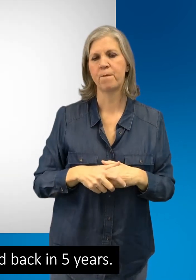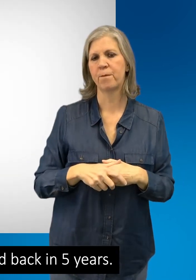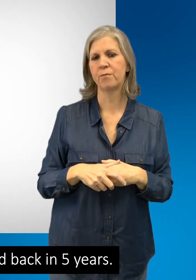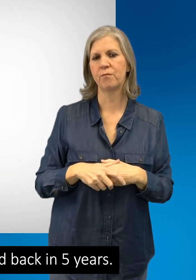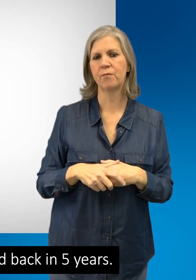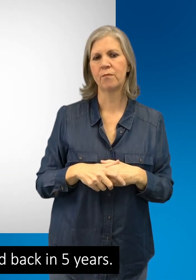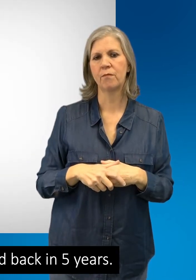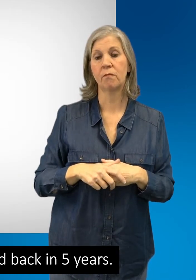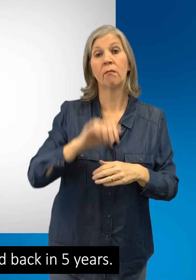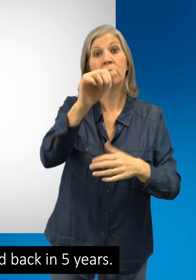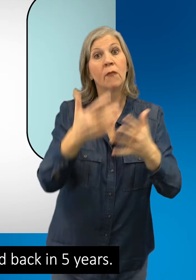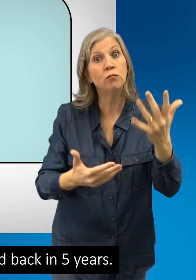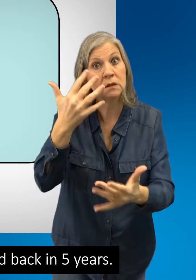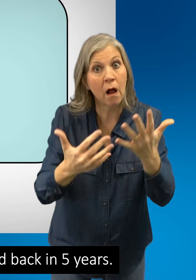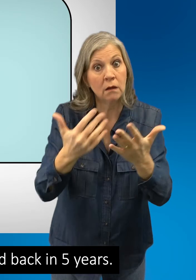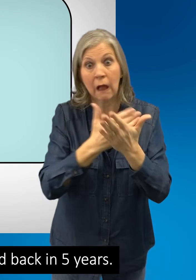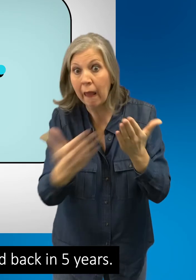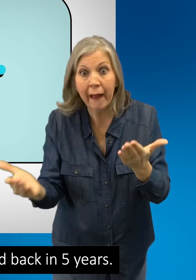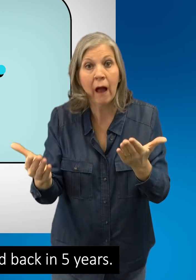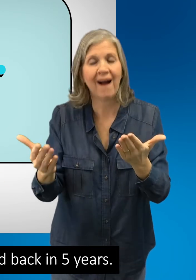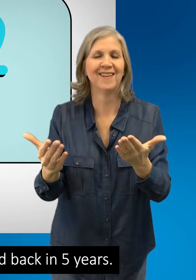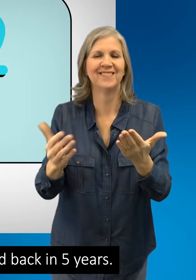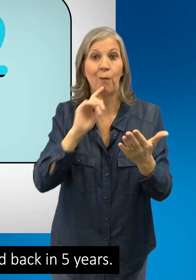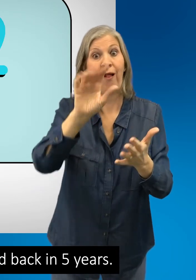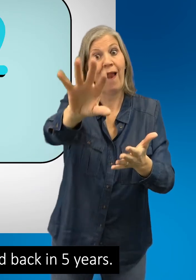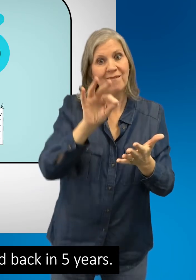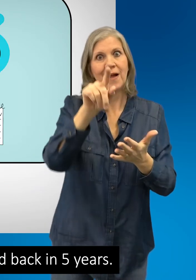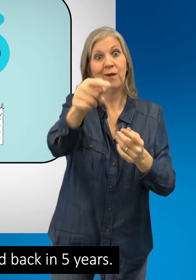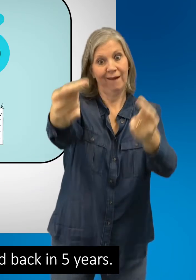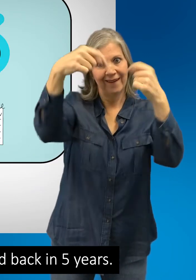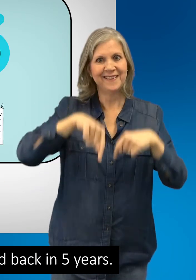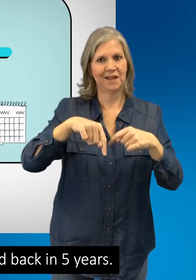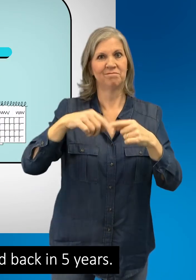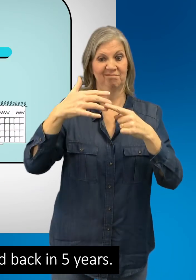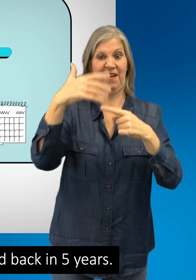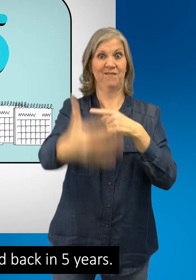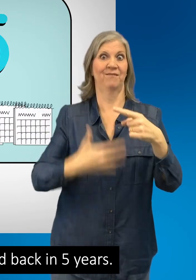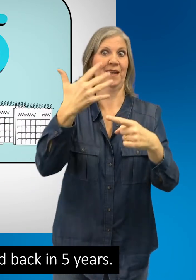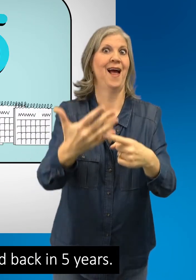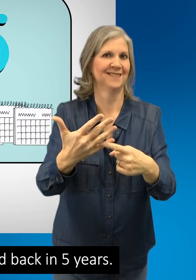If your result is clear, you will be invited back in 5 years.